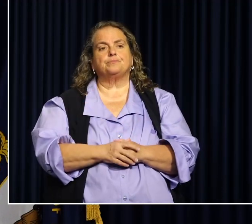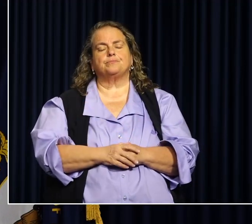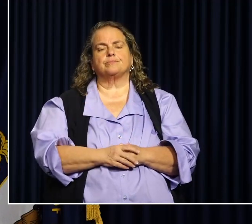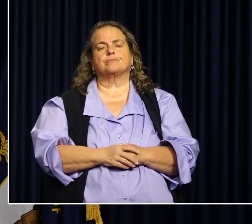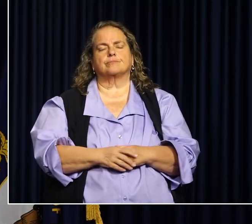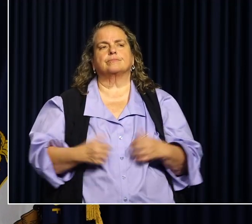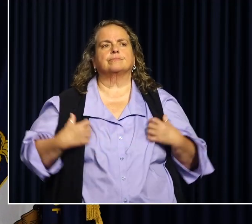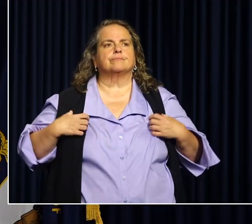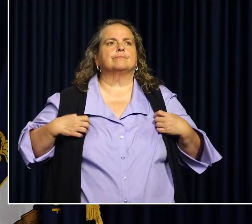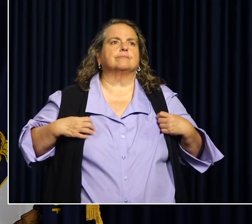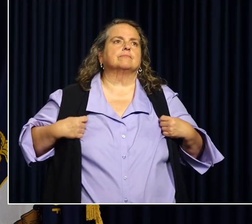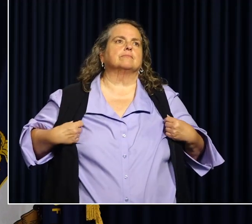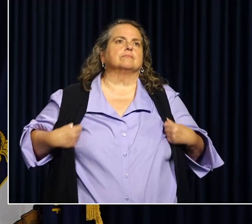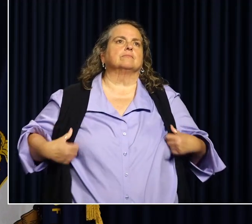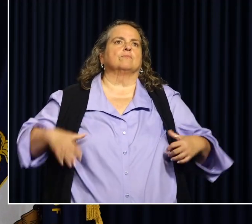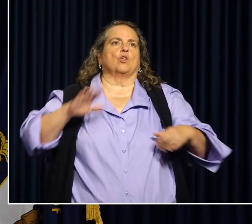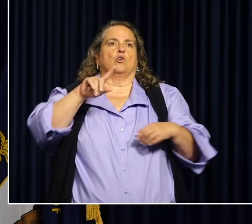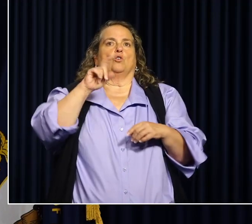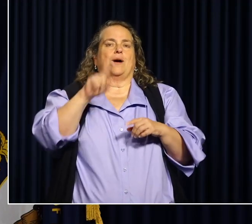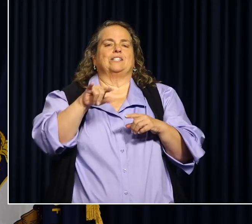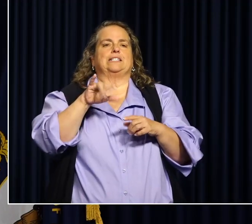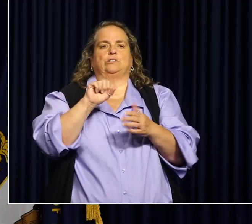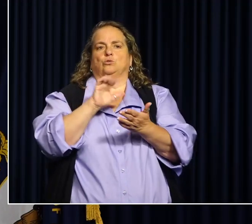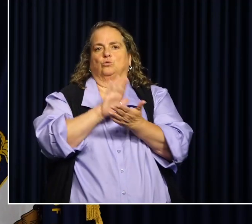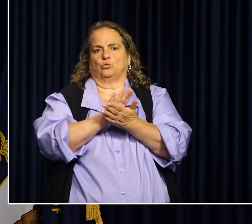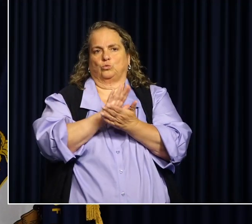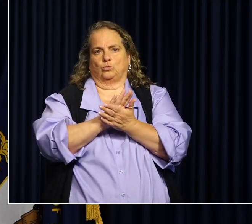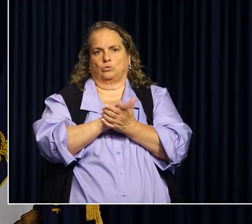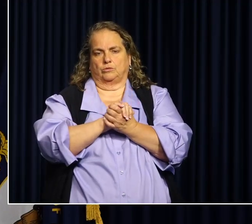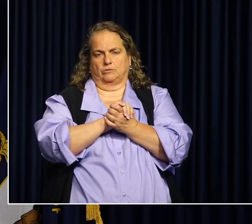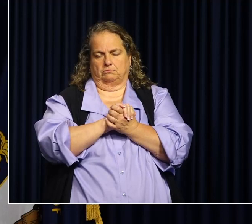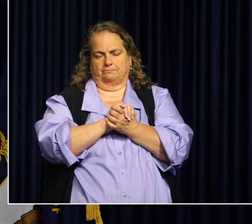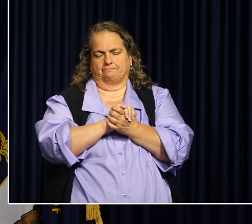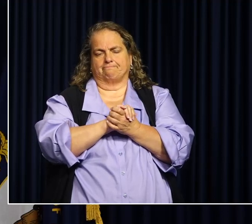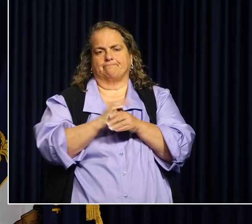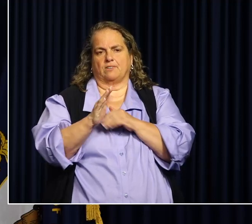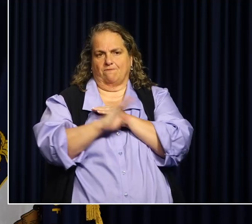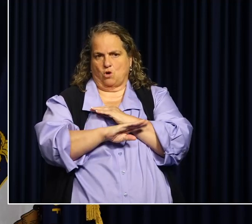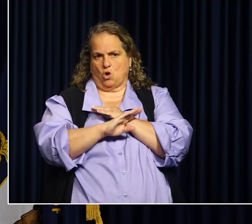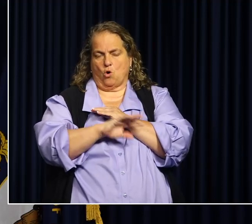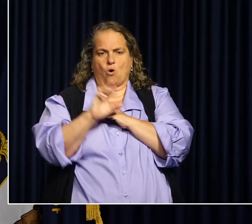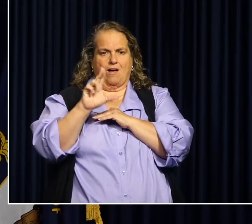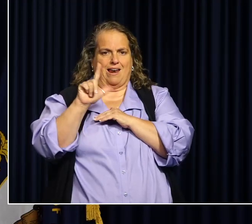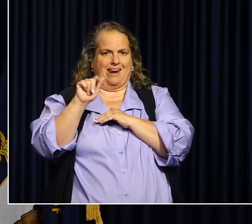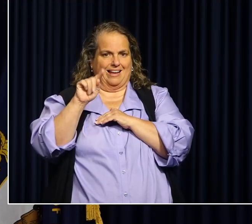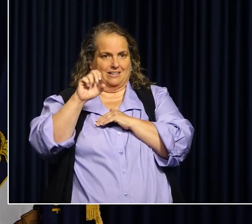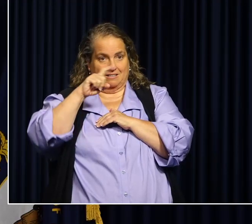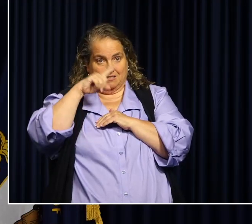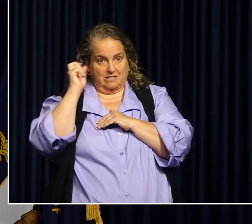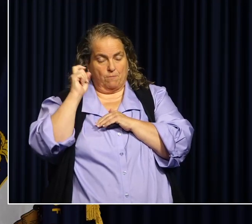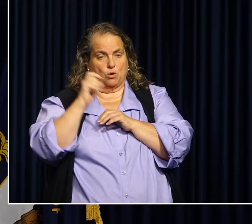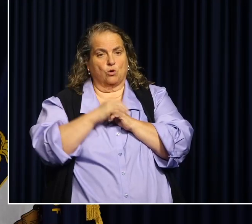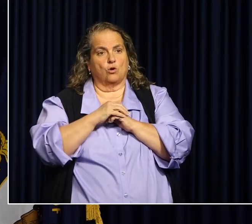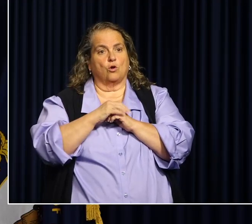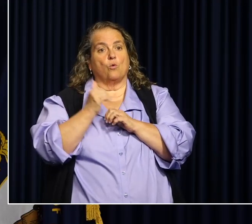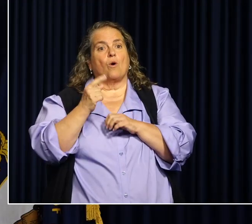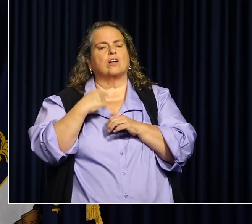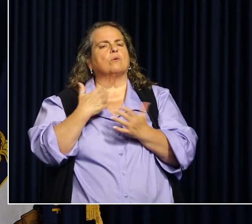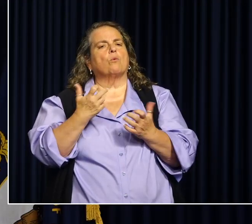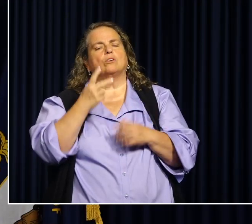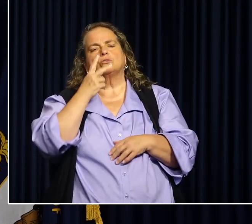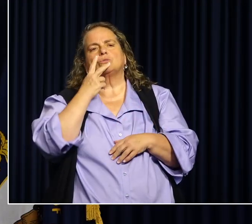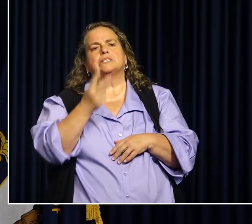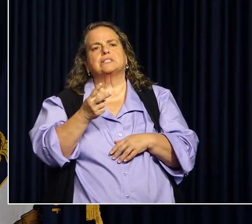is schools and the fall or maybe even the late summer and what we want to